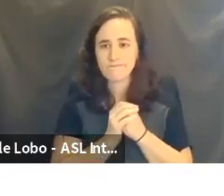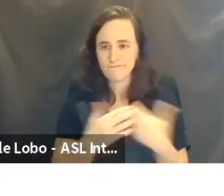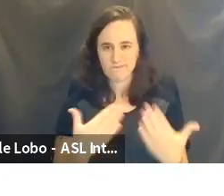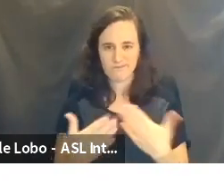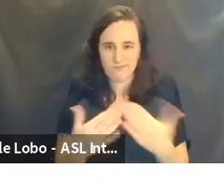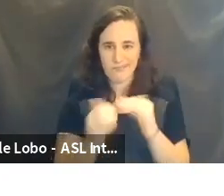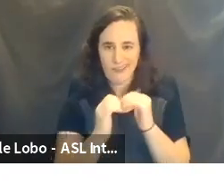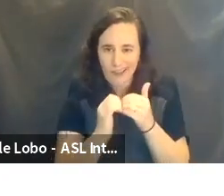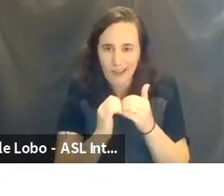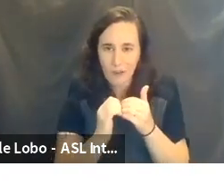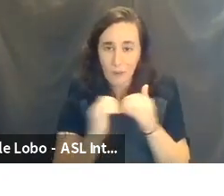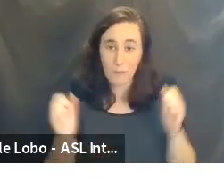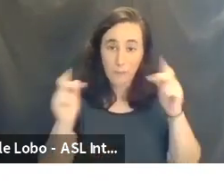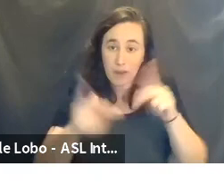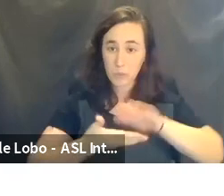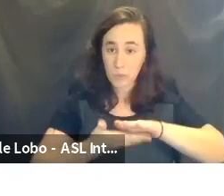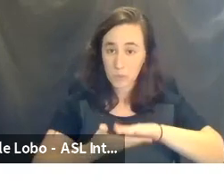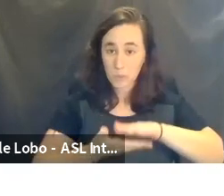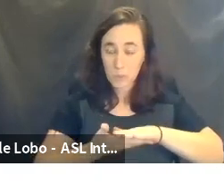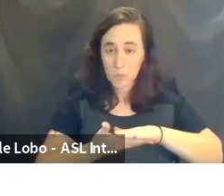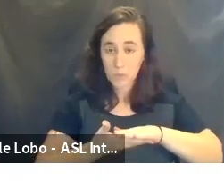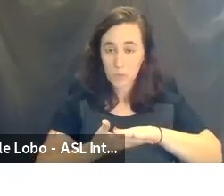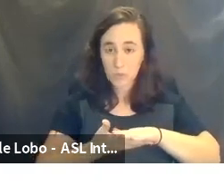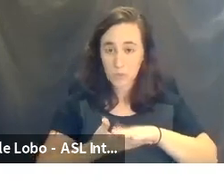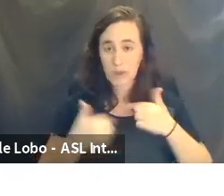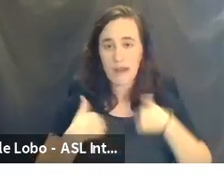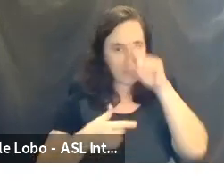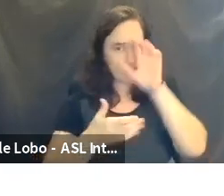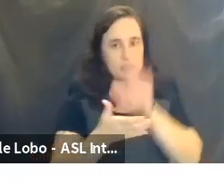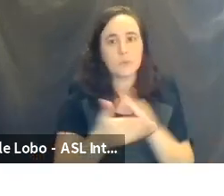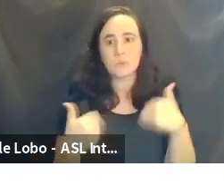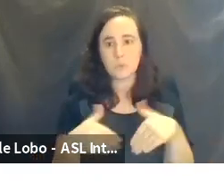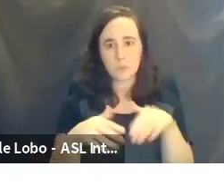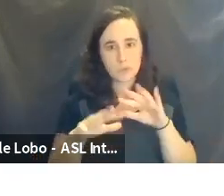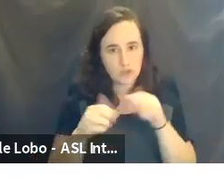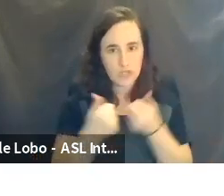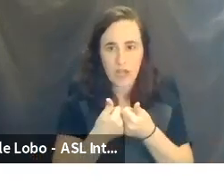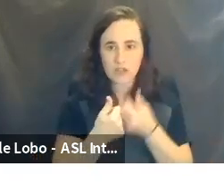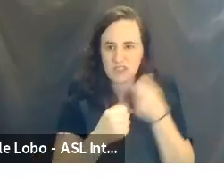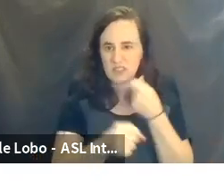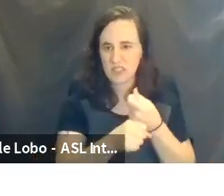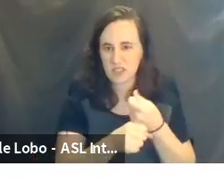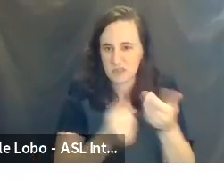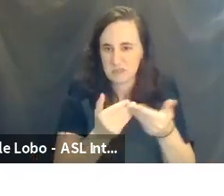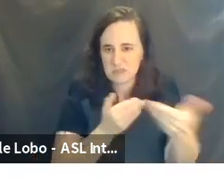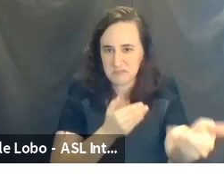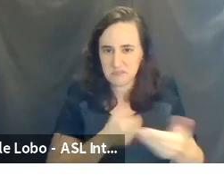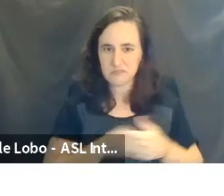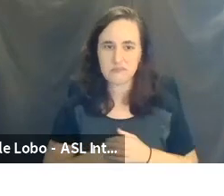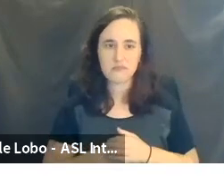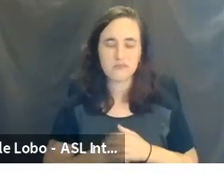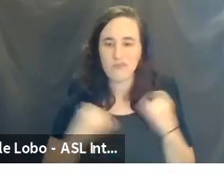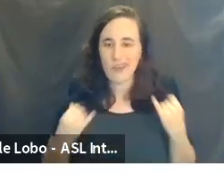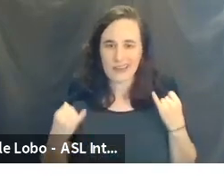back, I do believe this is going to be a challenging year ahead. And we don't know a lot yet,